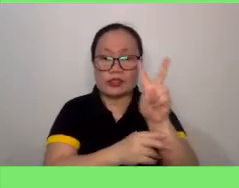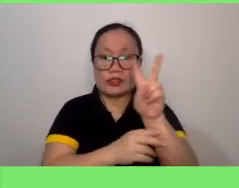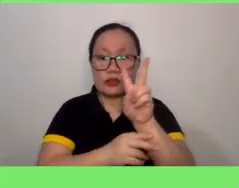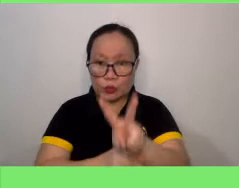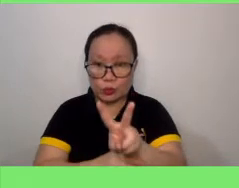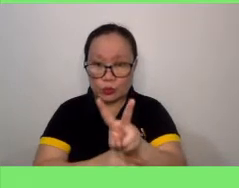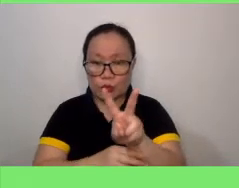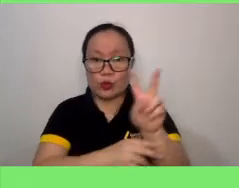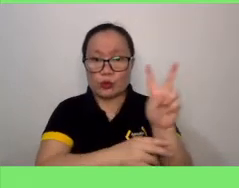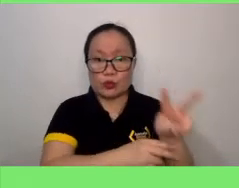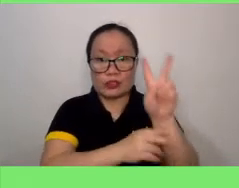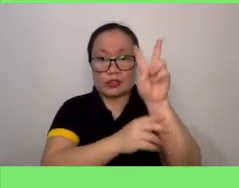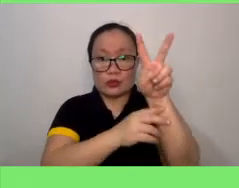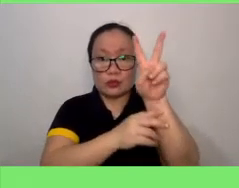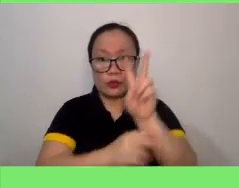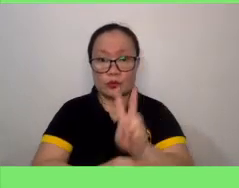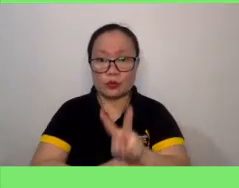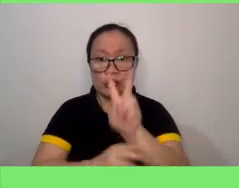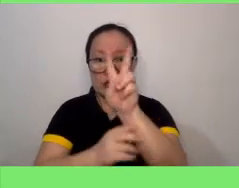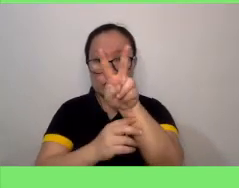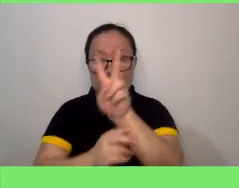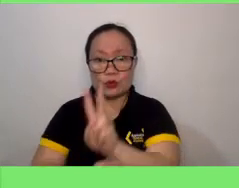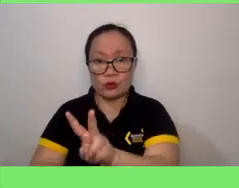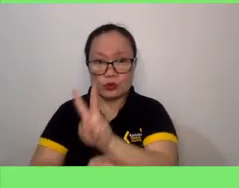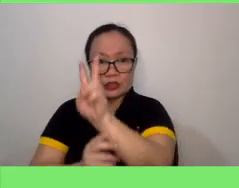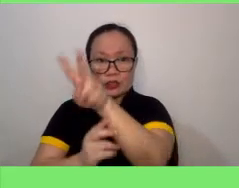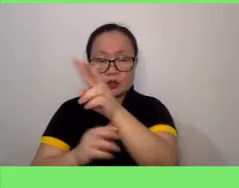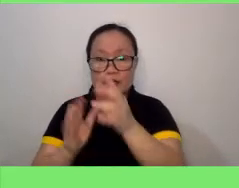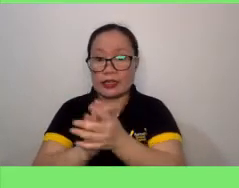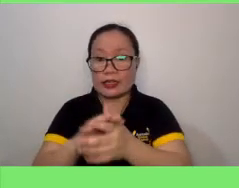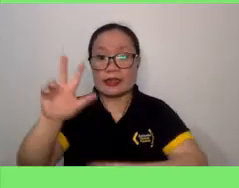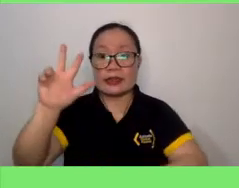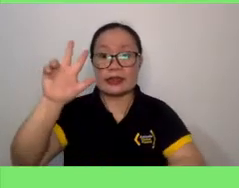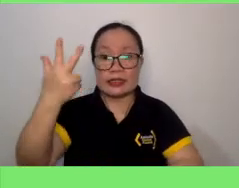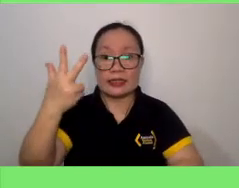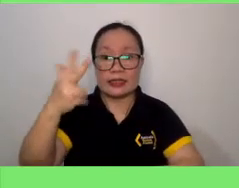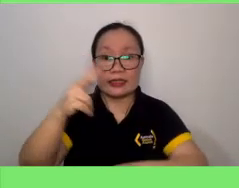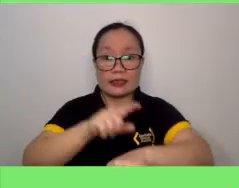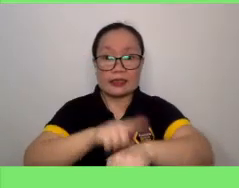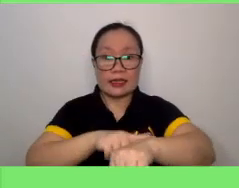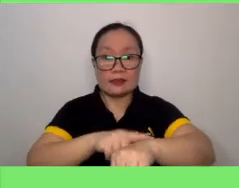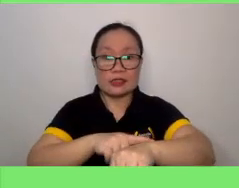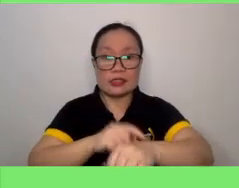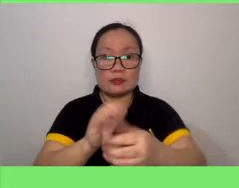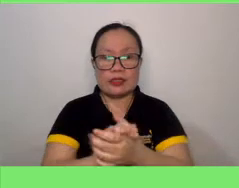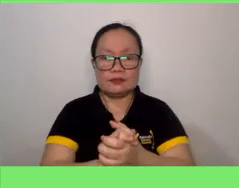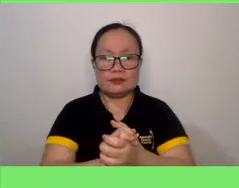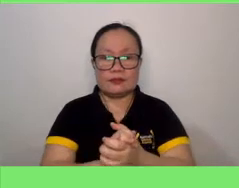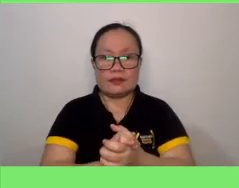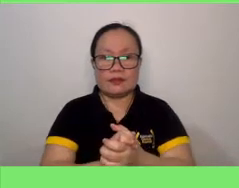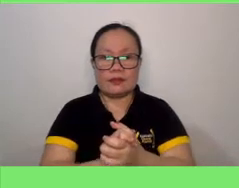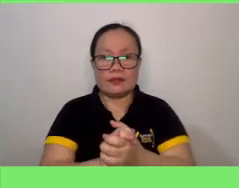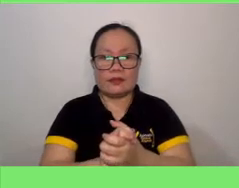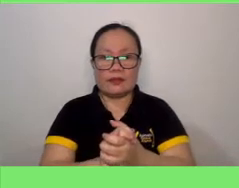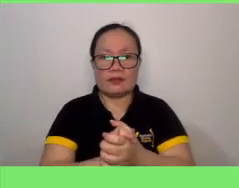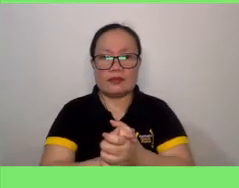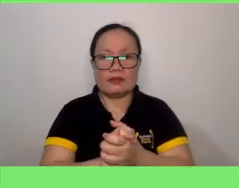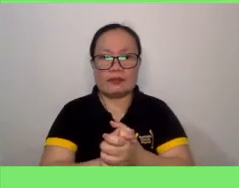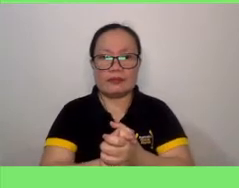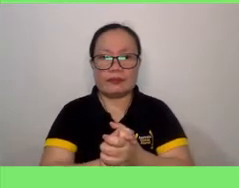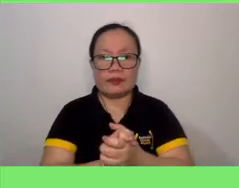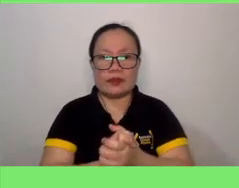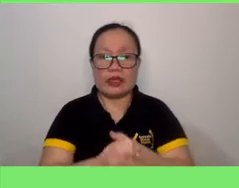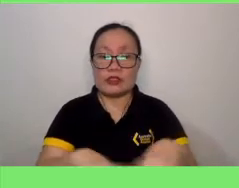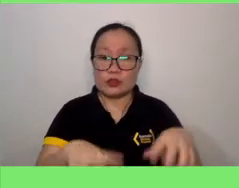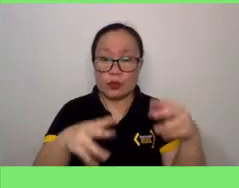So, para lang siyang kung i-apply natin yung laws of exponent, minultiply lang natin ito. 2 times 3, kaya siya naging 2